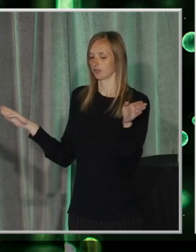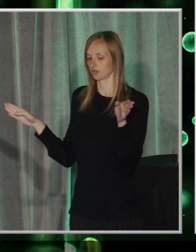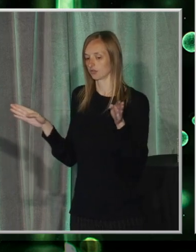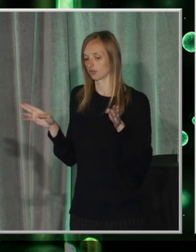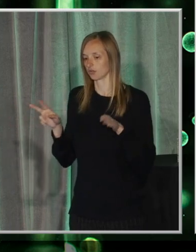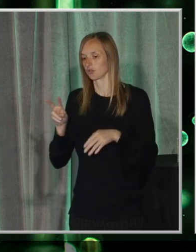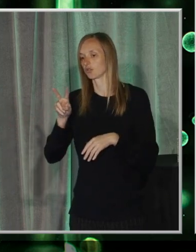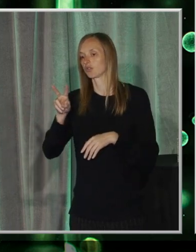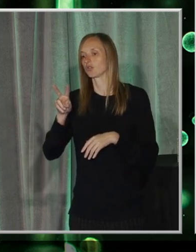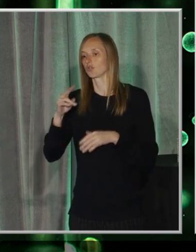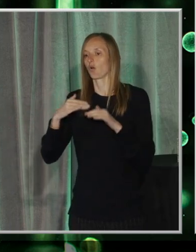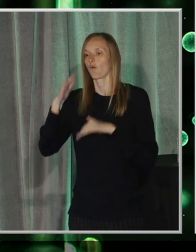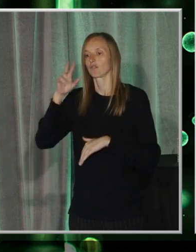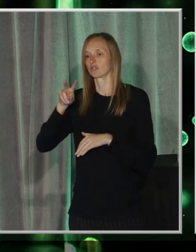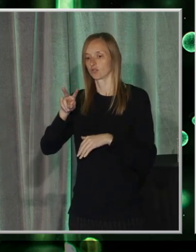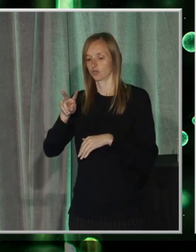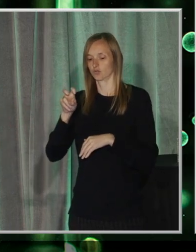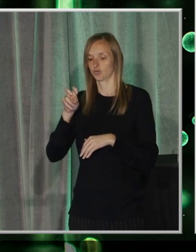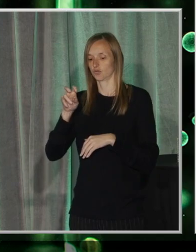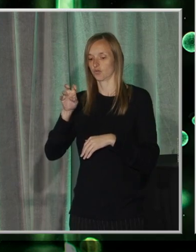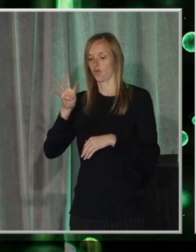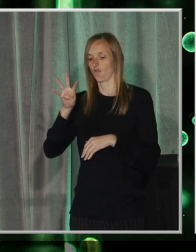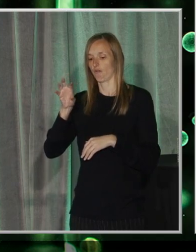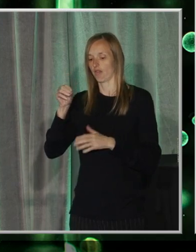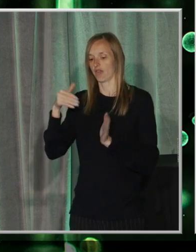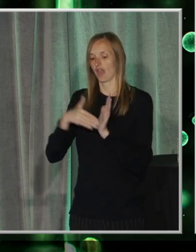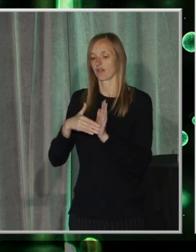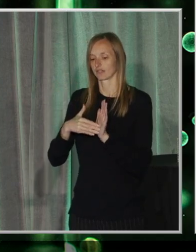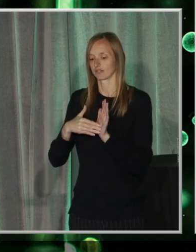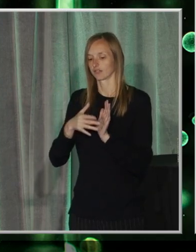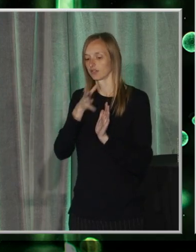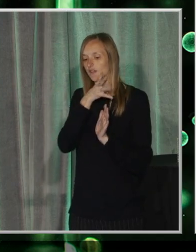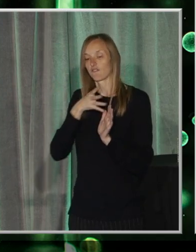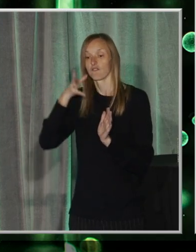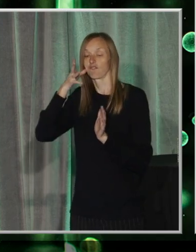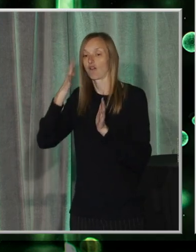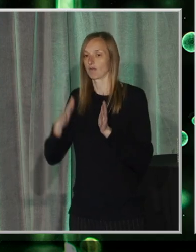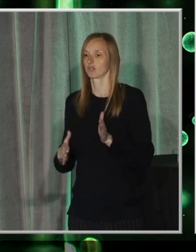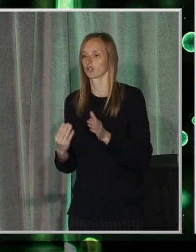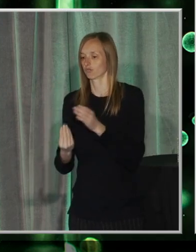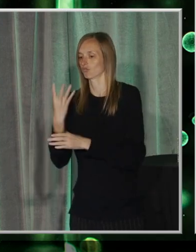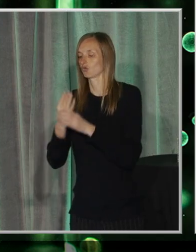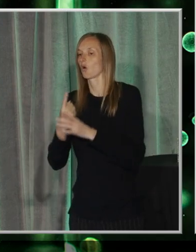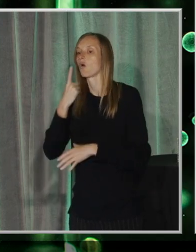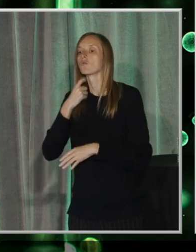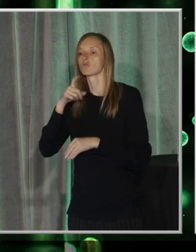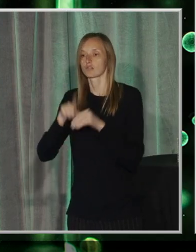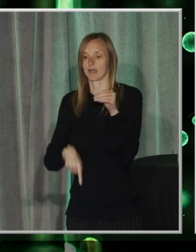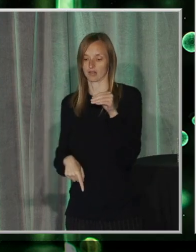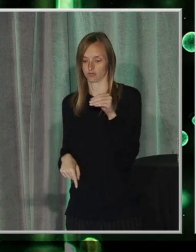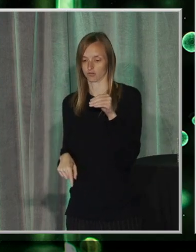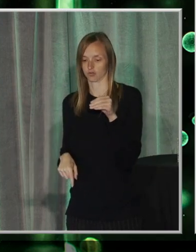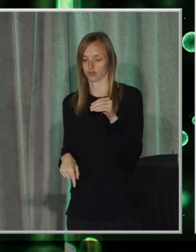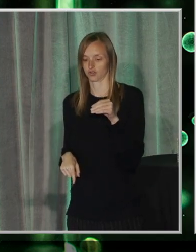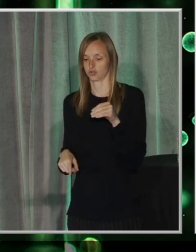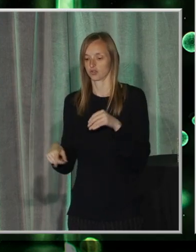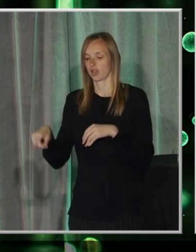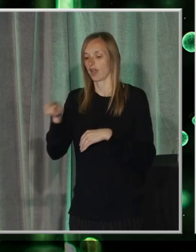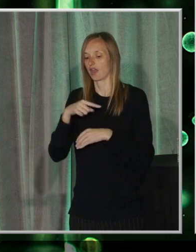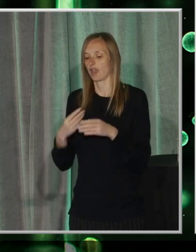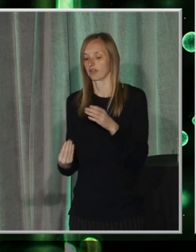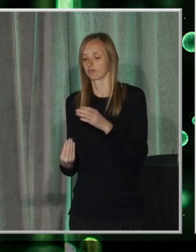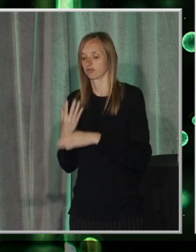2,000, more than 1,000 farmers who are engaging in tomato production. These farmers produces